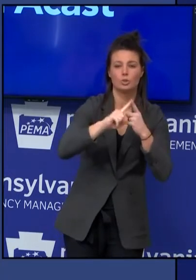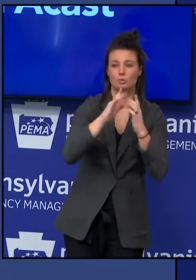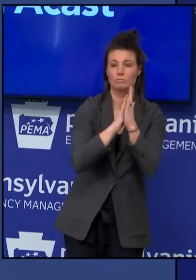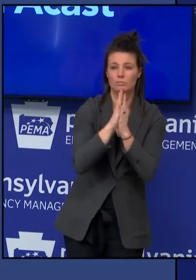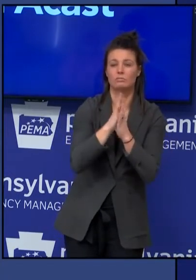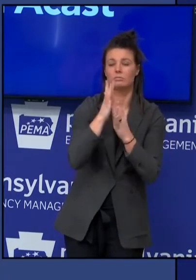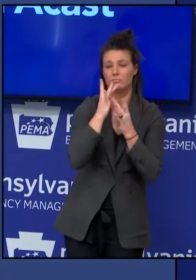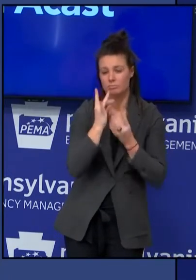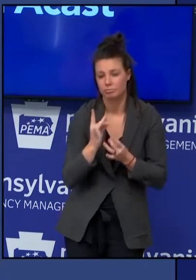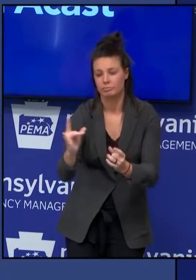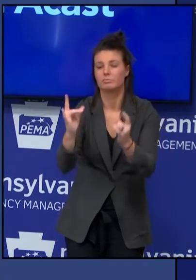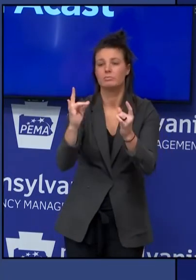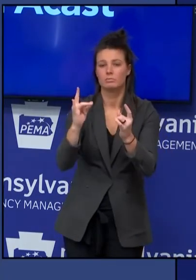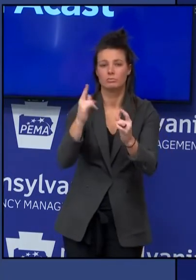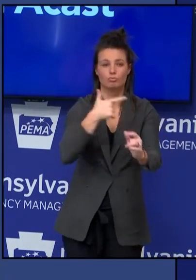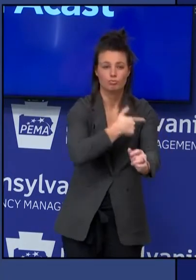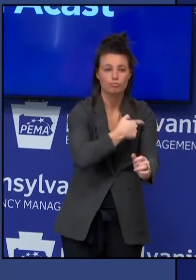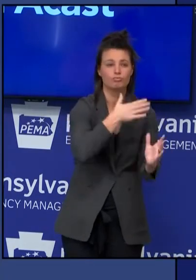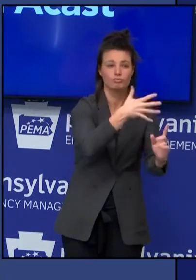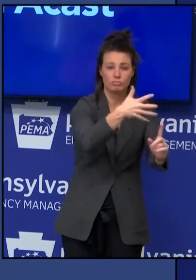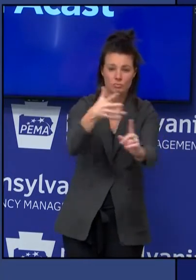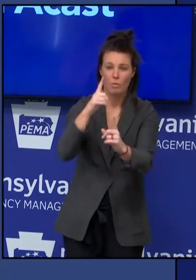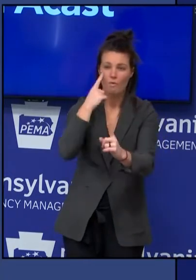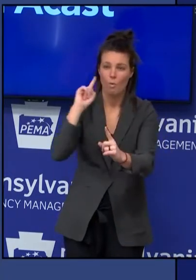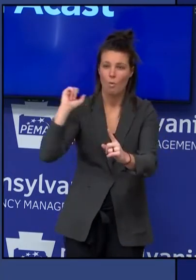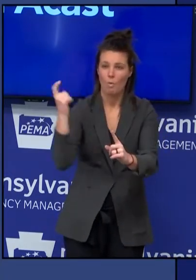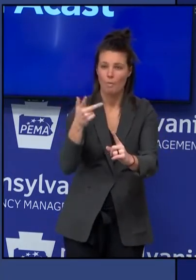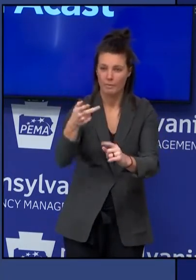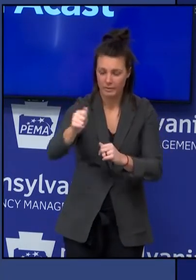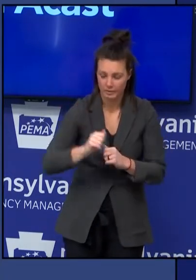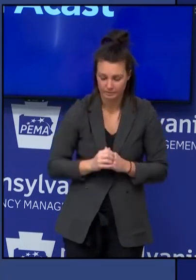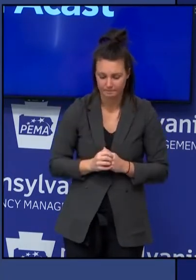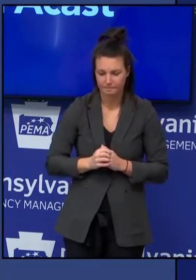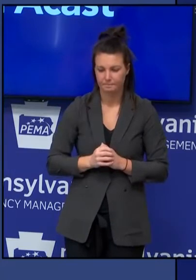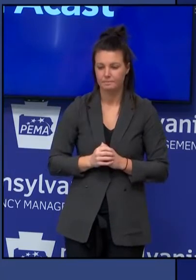as efficiently as possible.